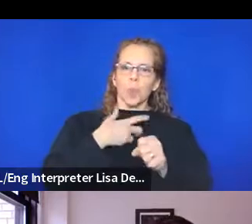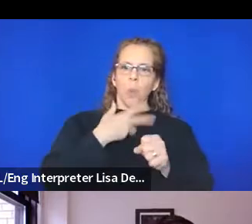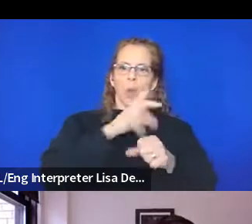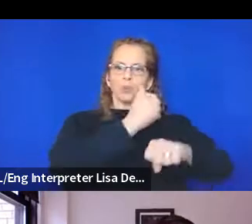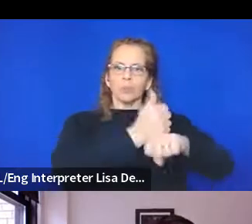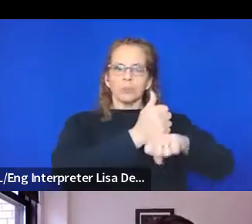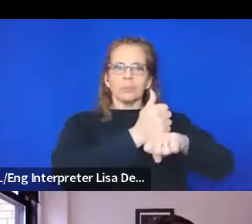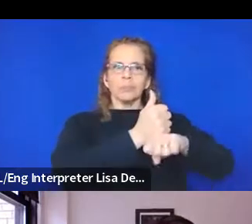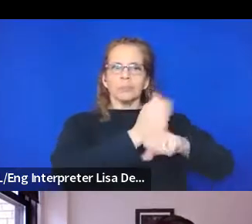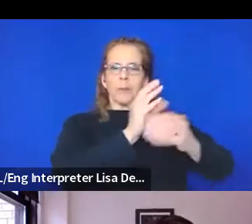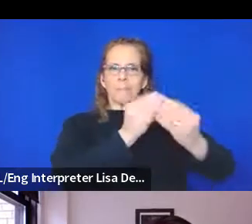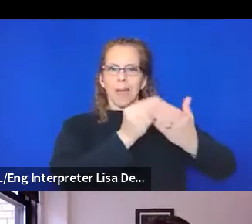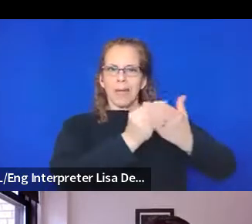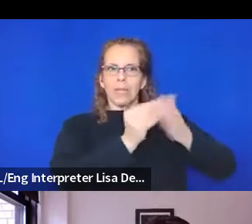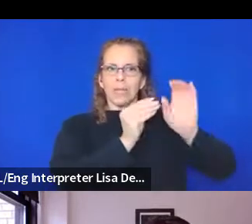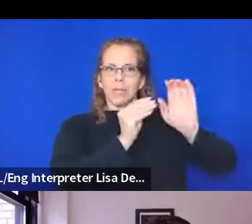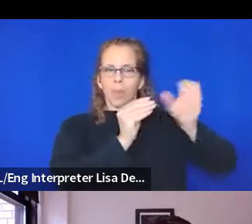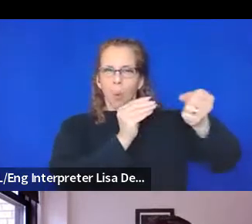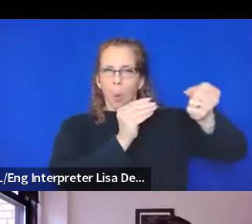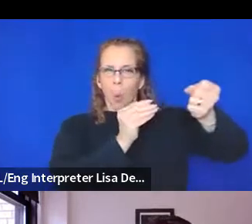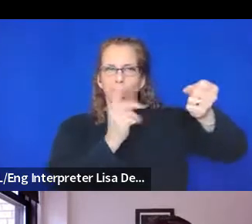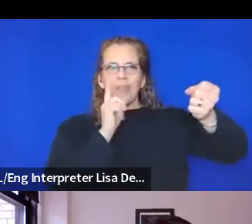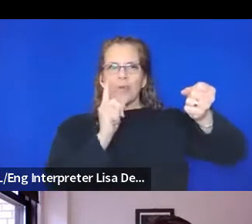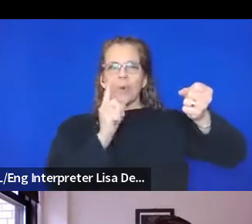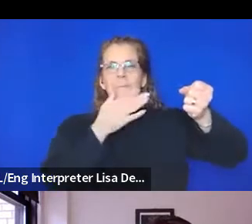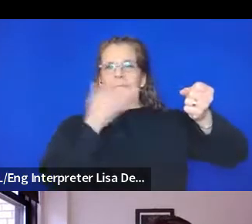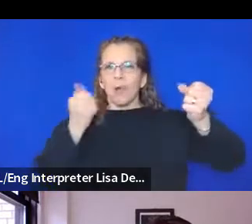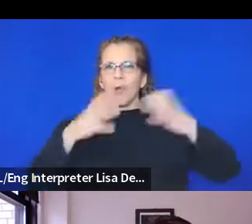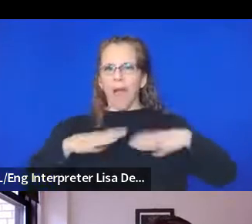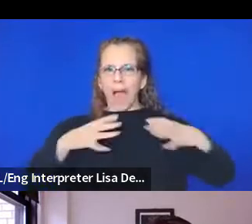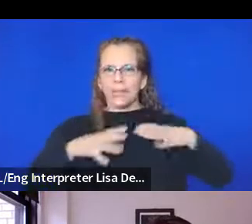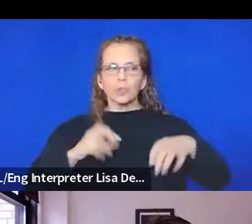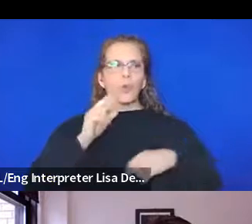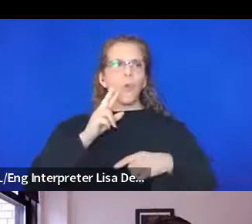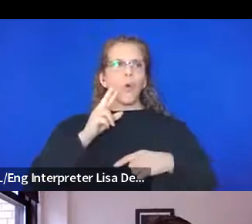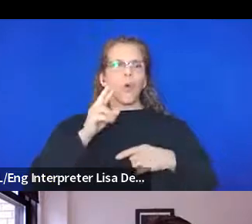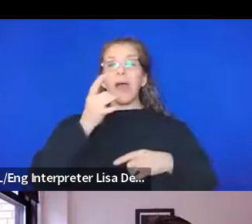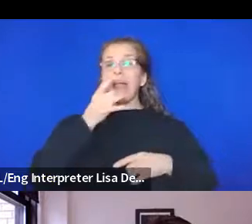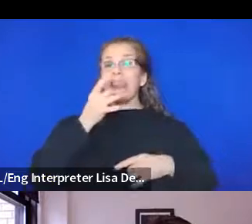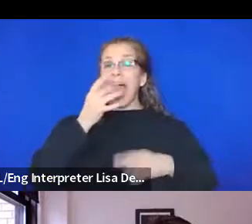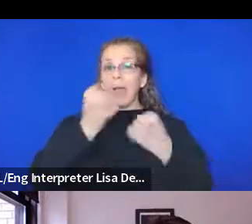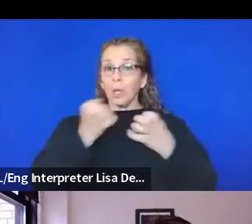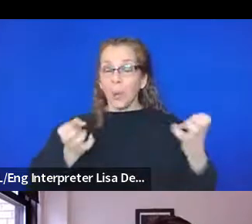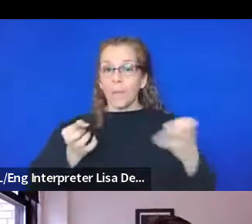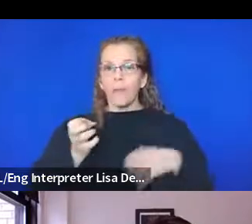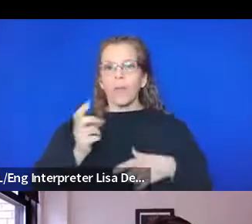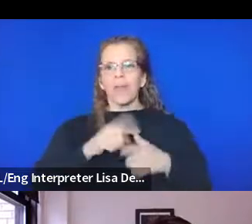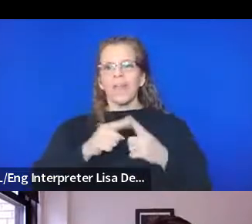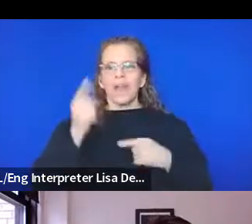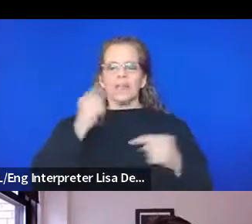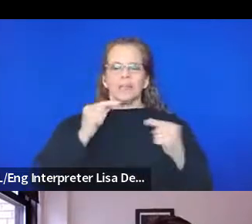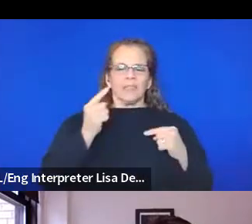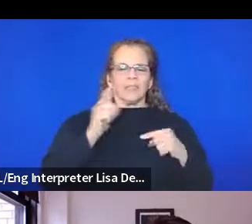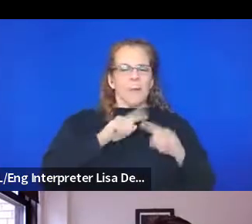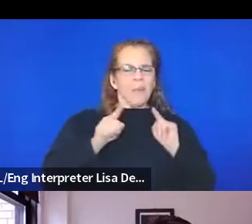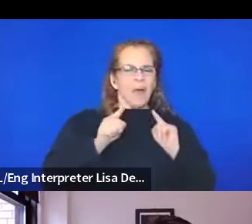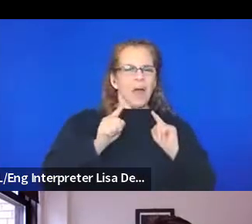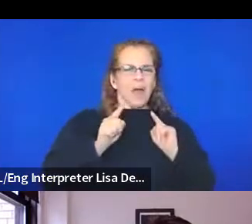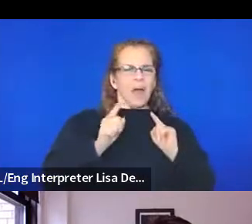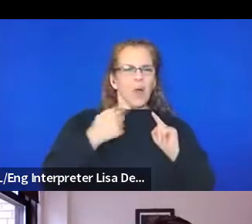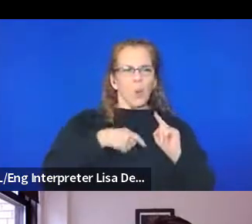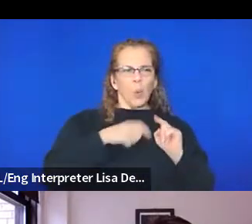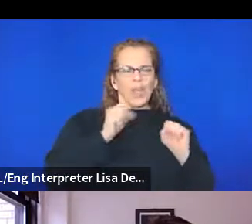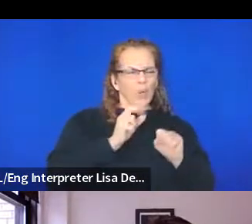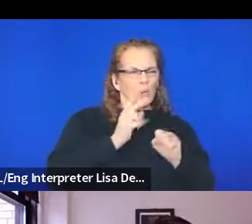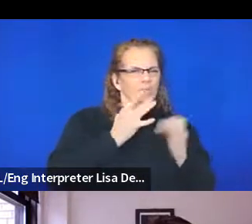for more like better costume stock or like upgrade our lighting equipment. But then we always come back to, oh, but we could still be using that money